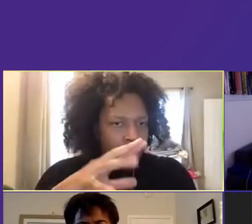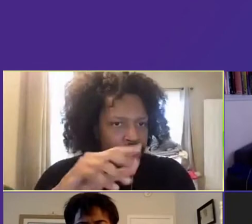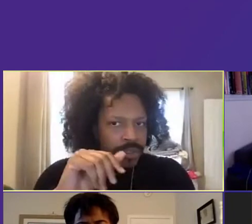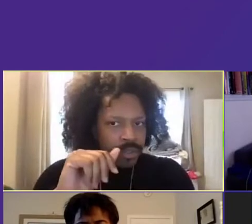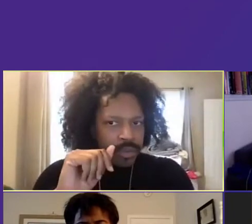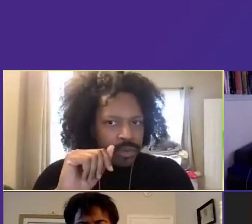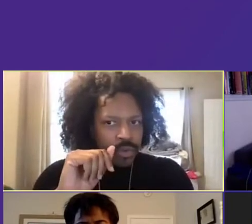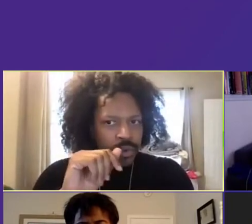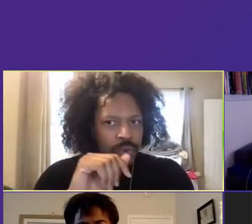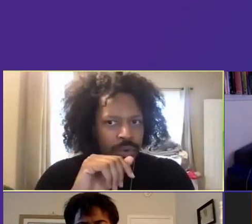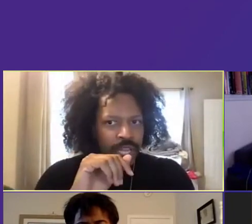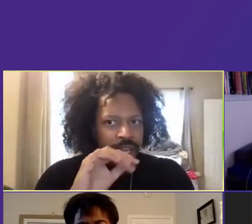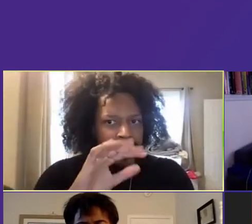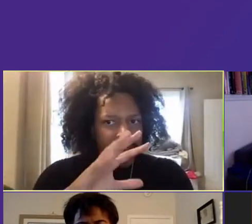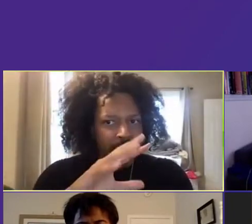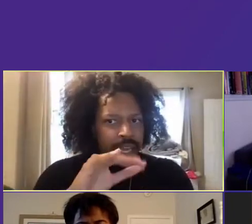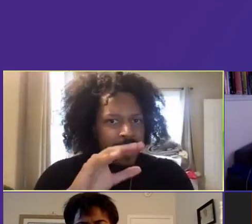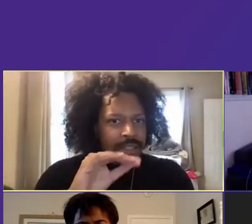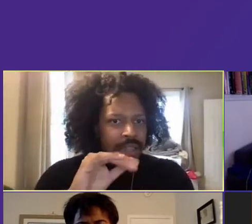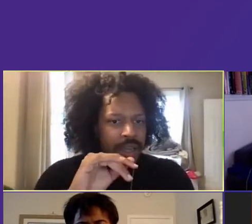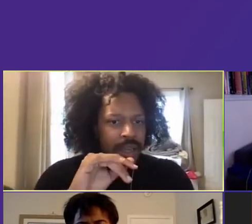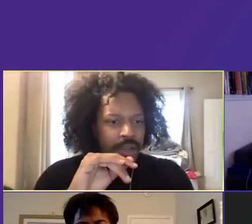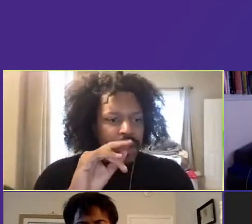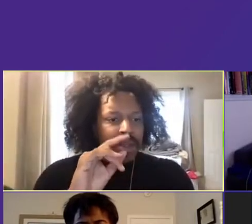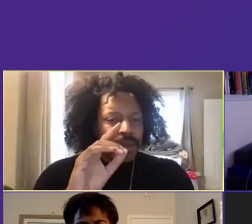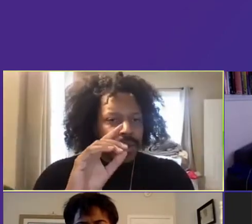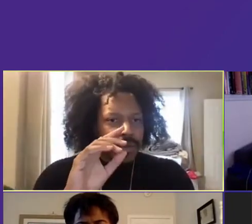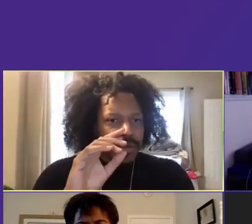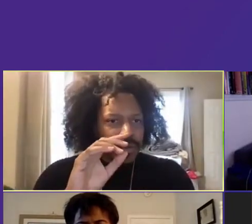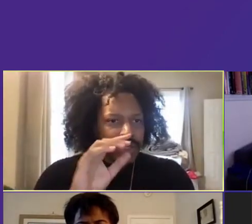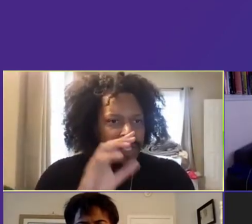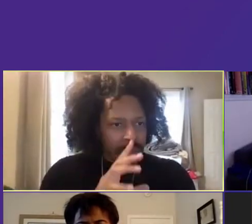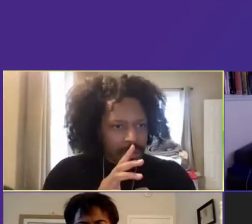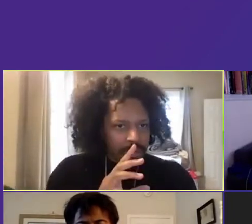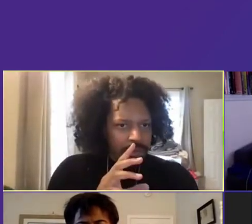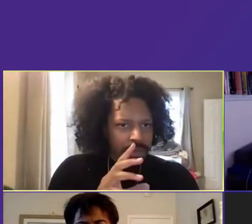I'm going to, in case